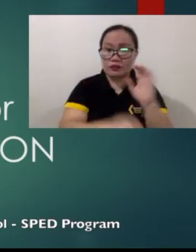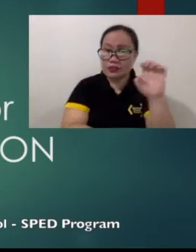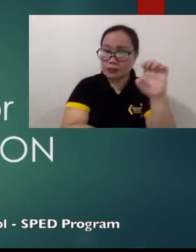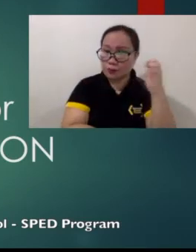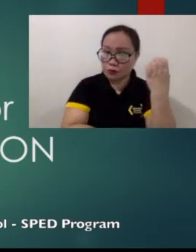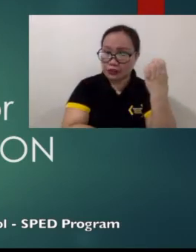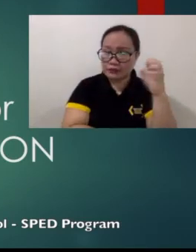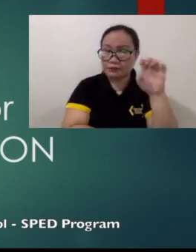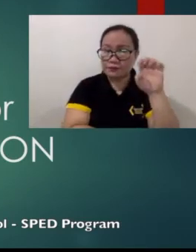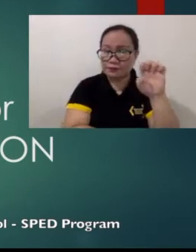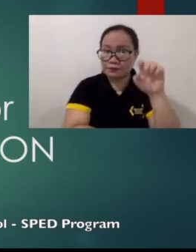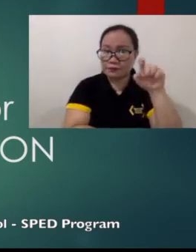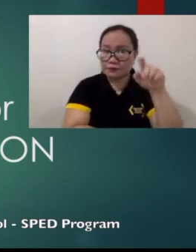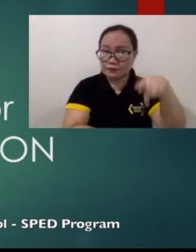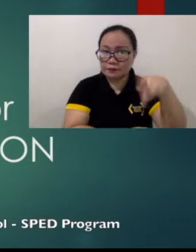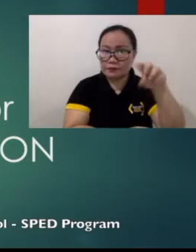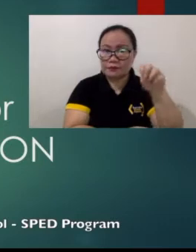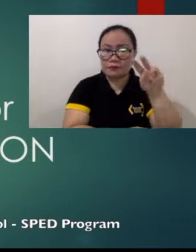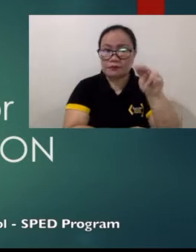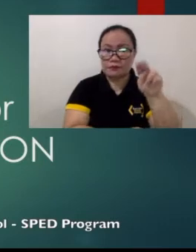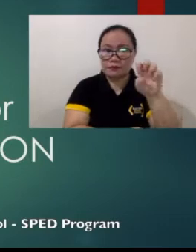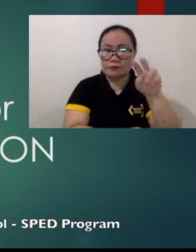of exponent